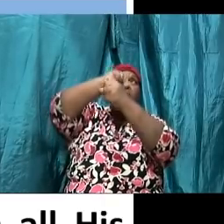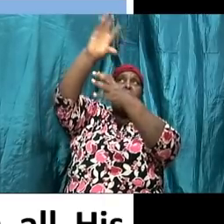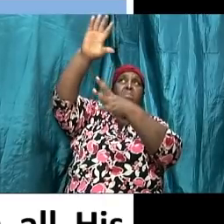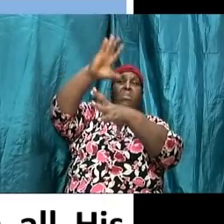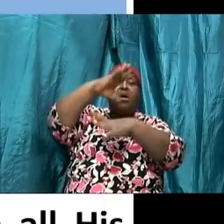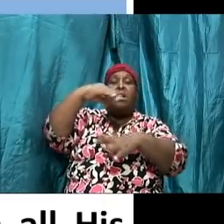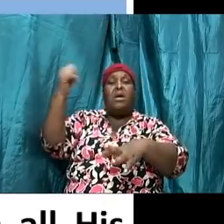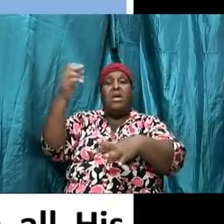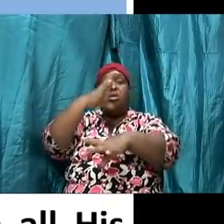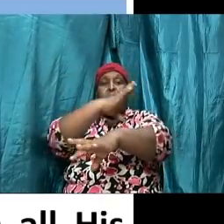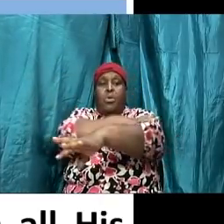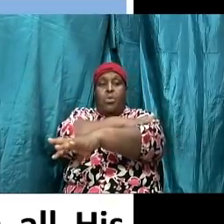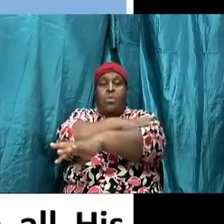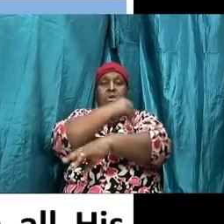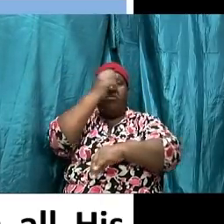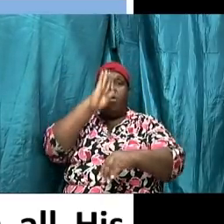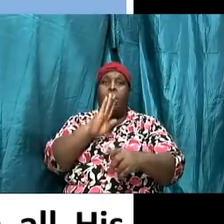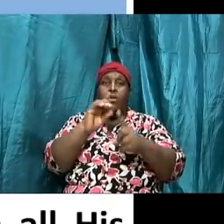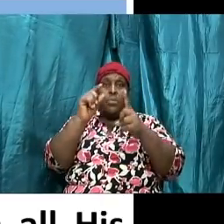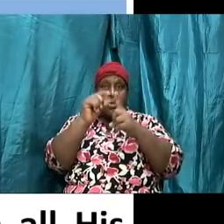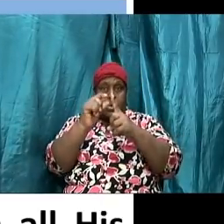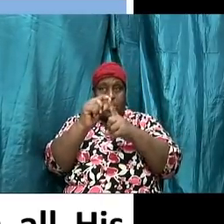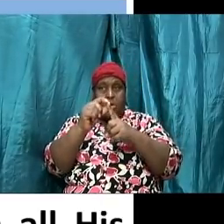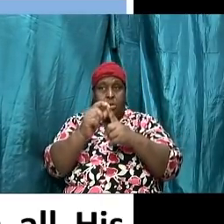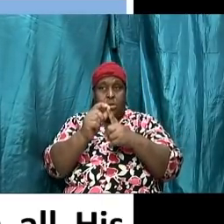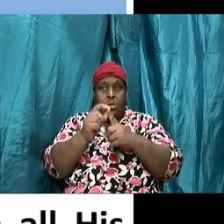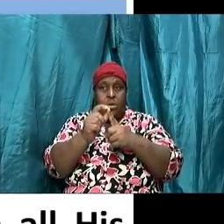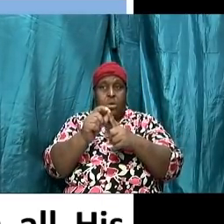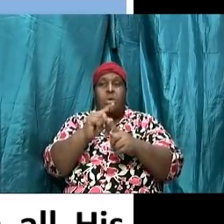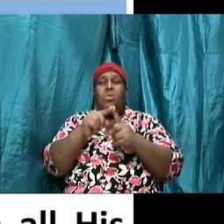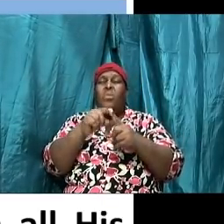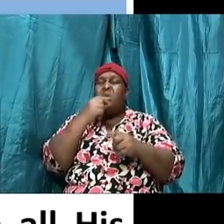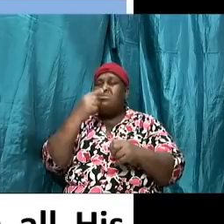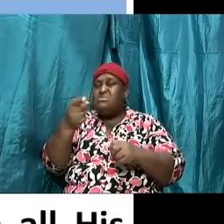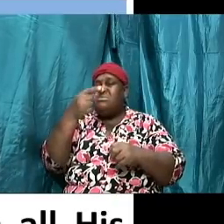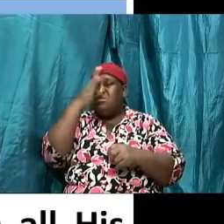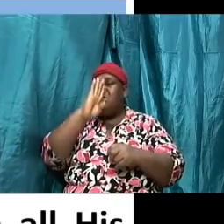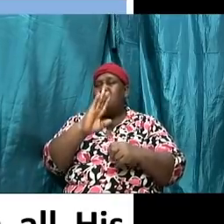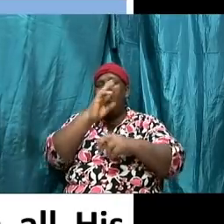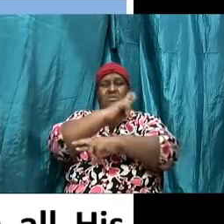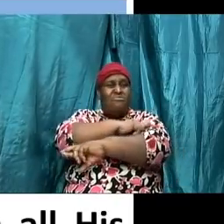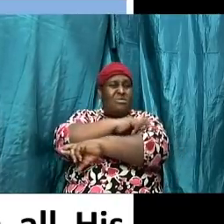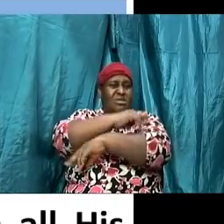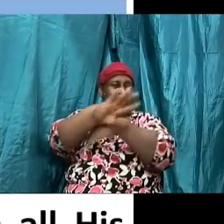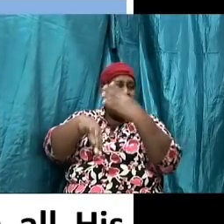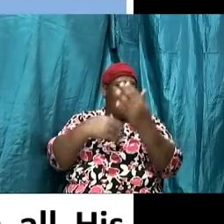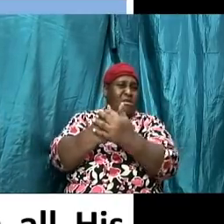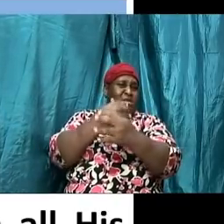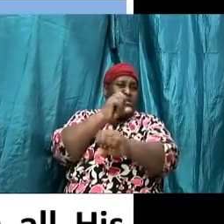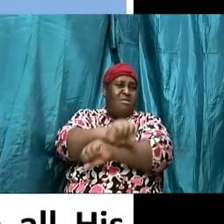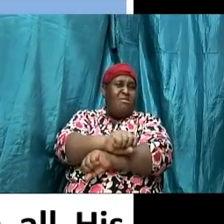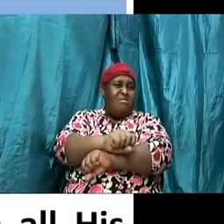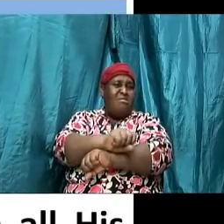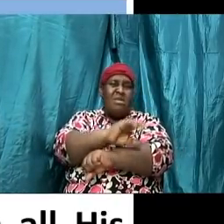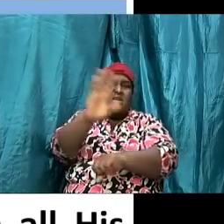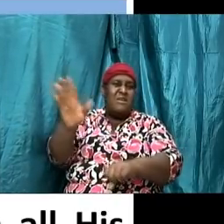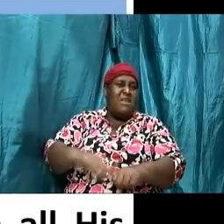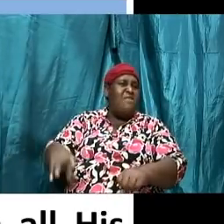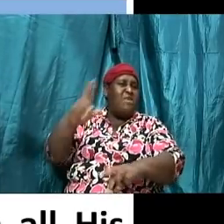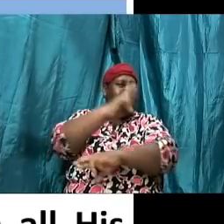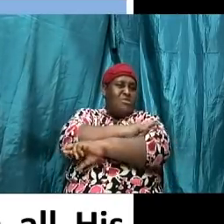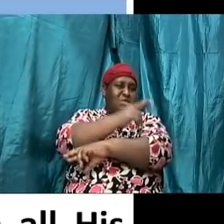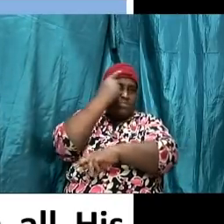Amen. So when we say God rested from all his work, he didn't rest because he was